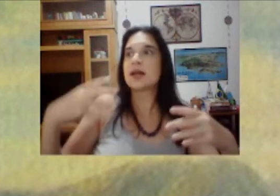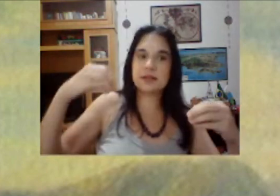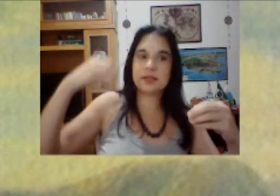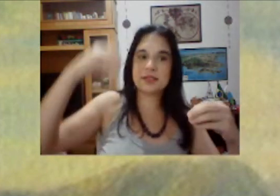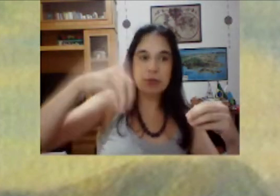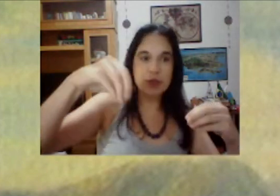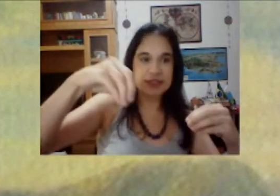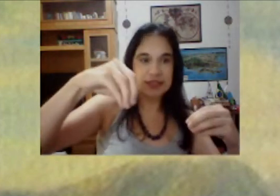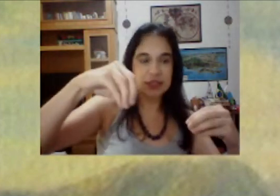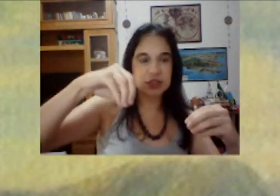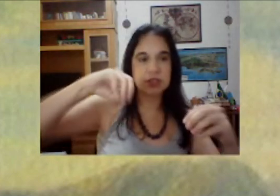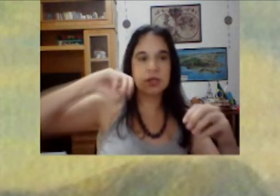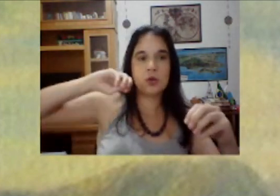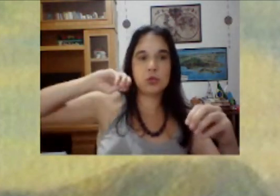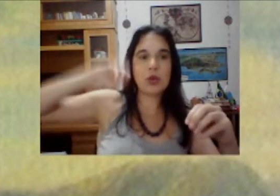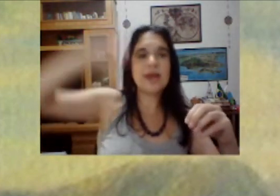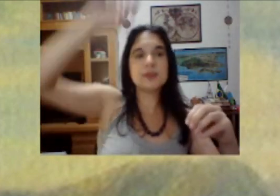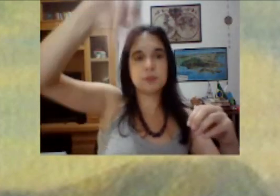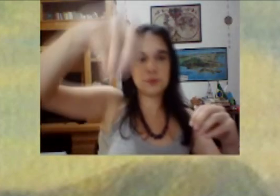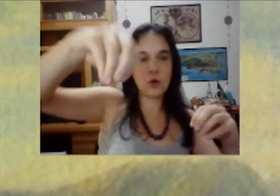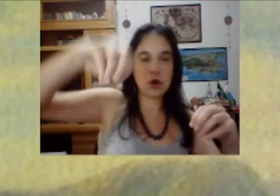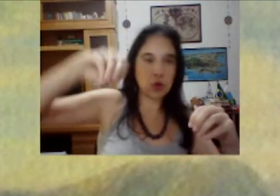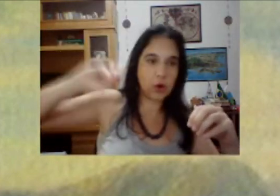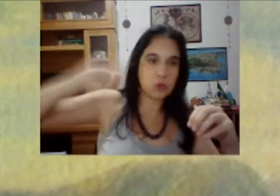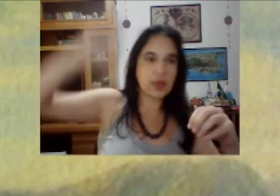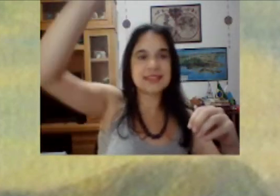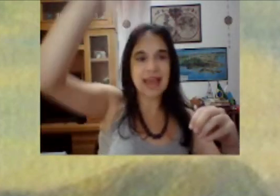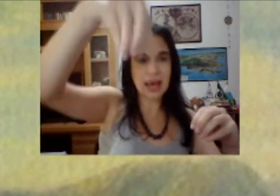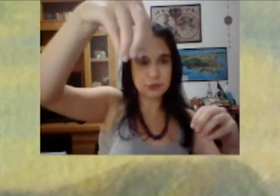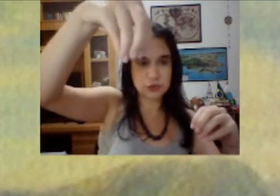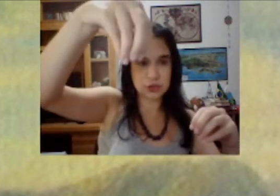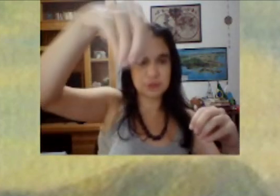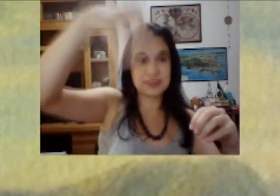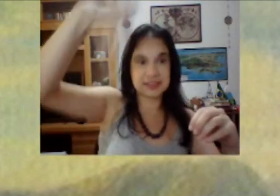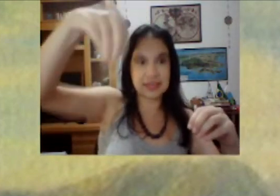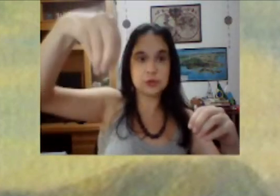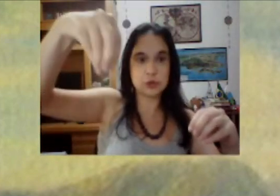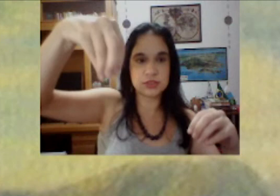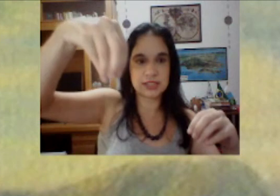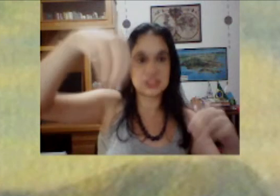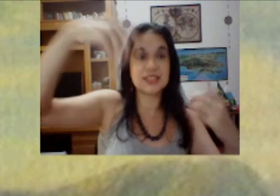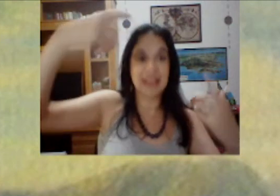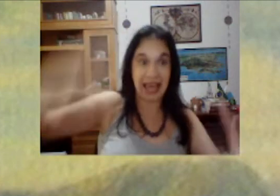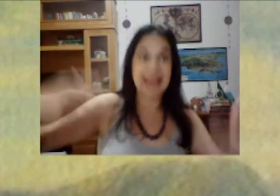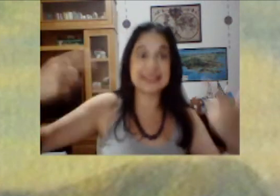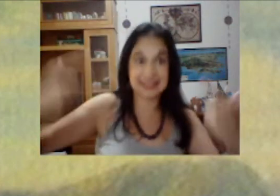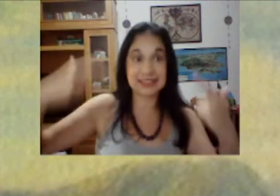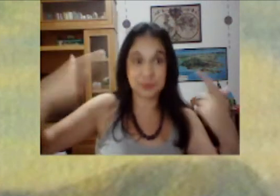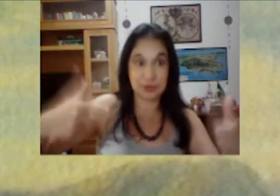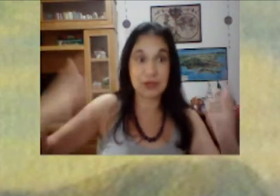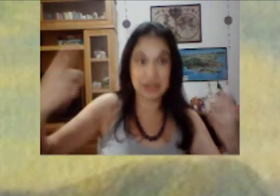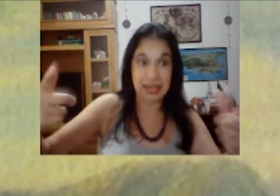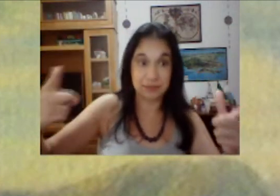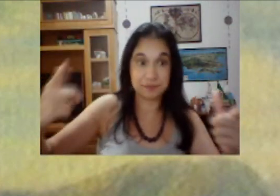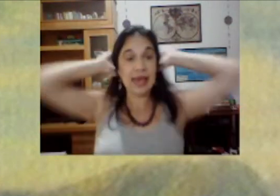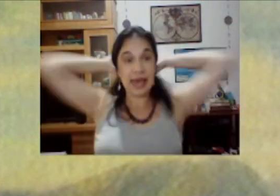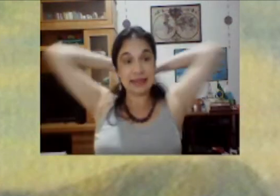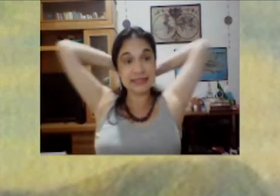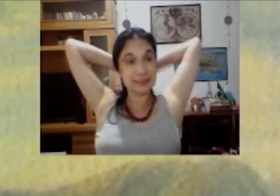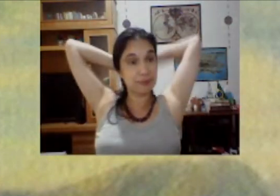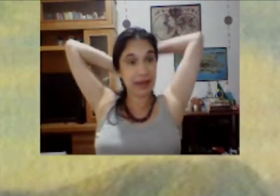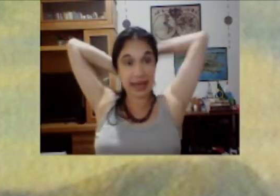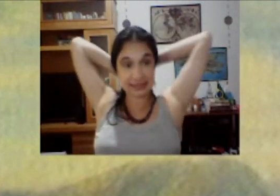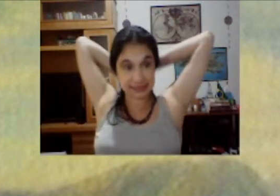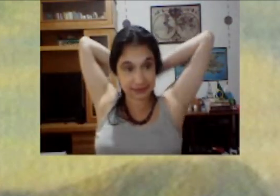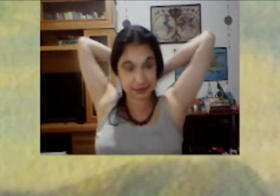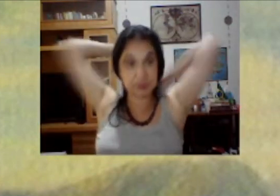fact, the subway station right before or right after the central station has this very name. And this